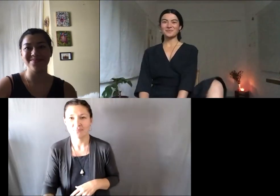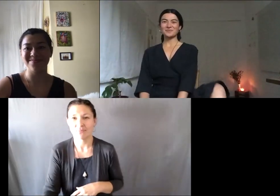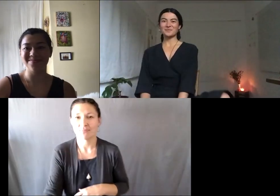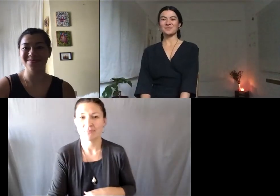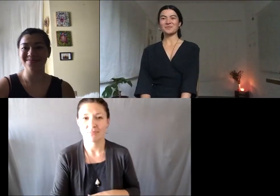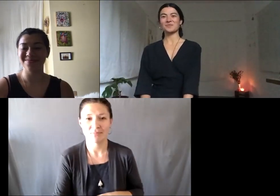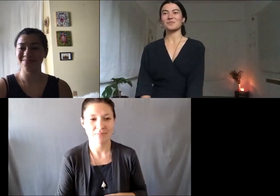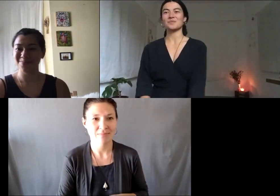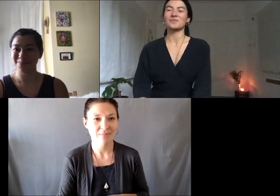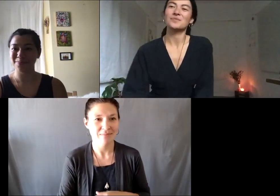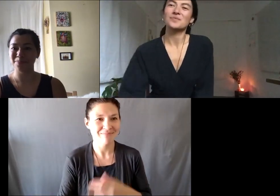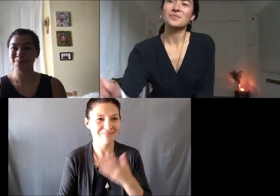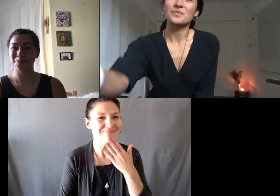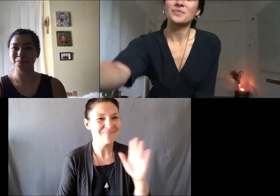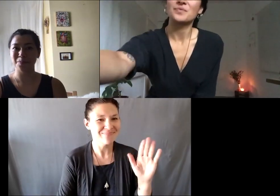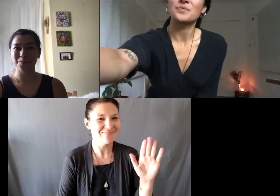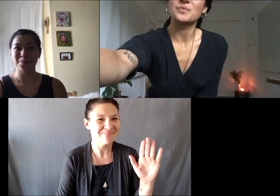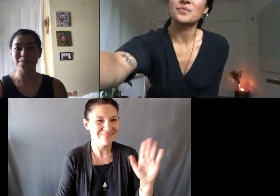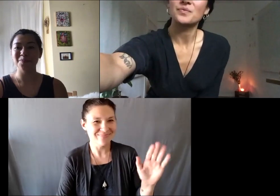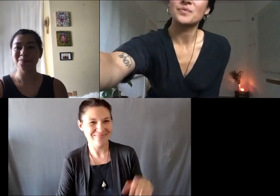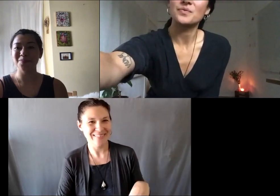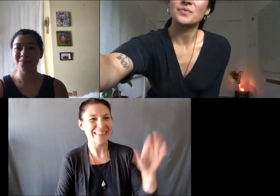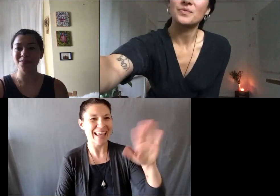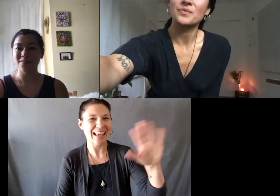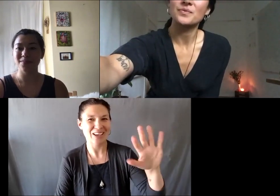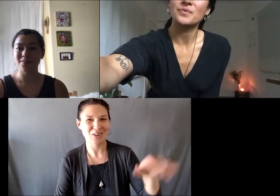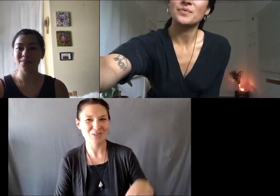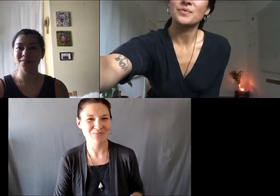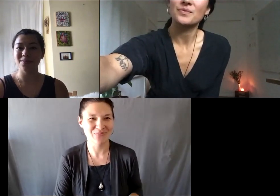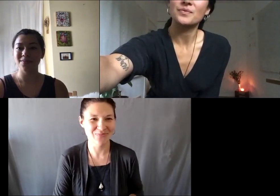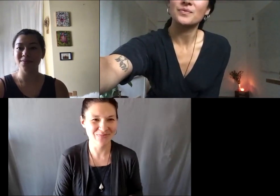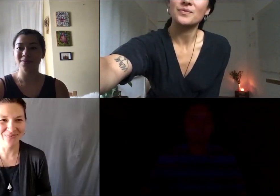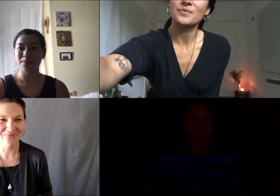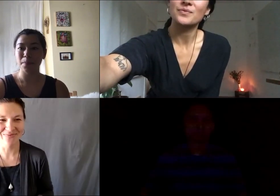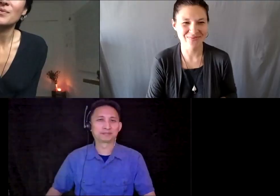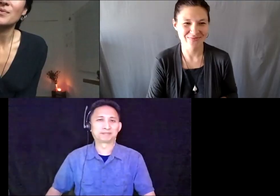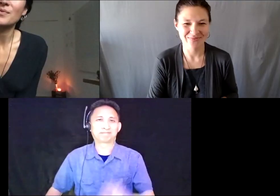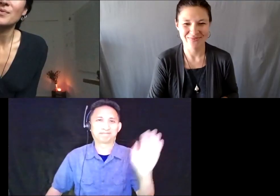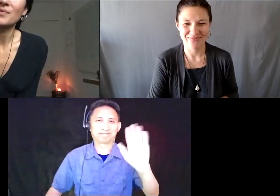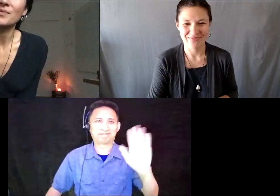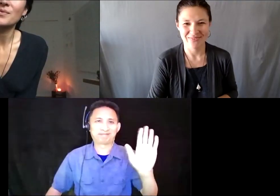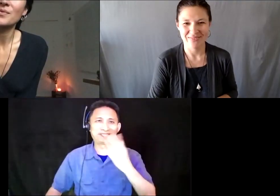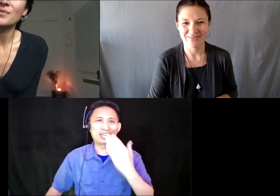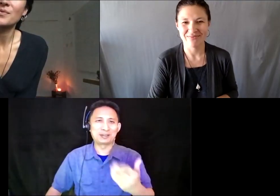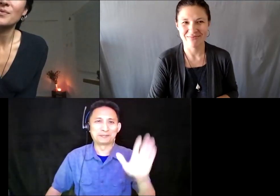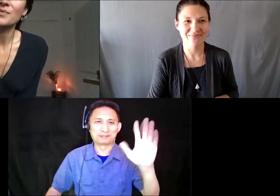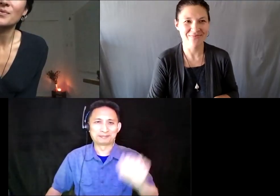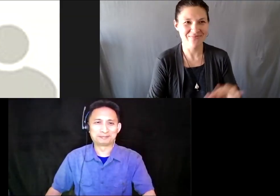Mm-hmm.